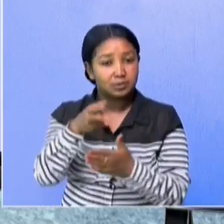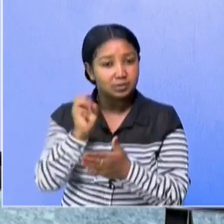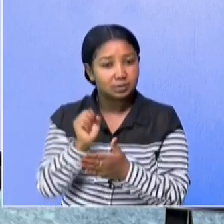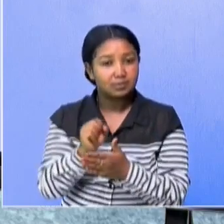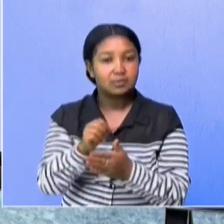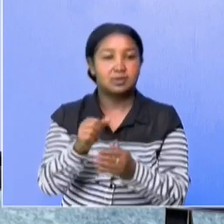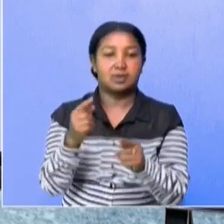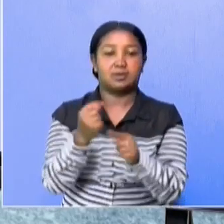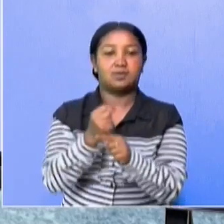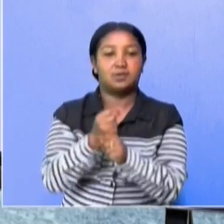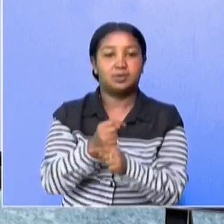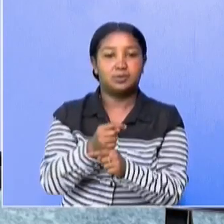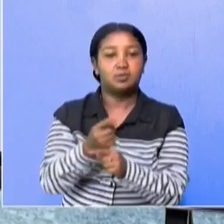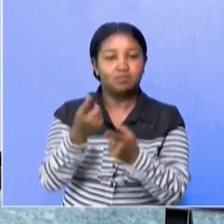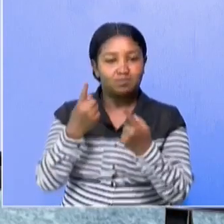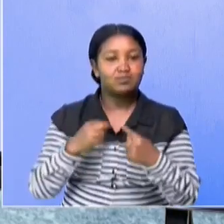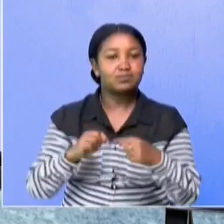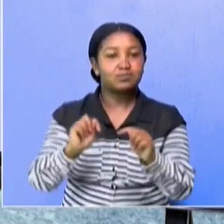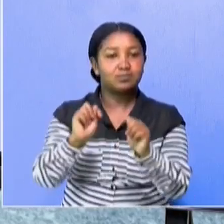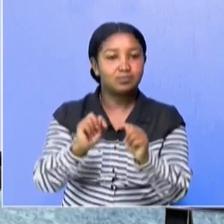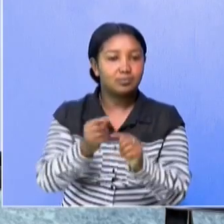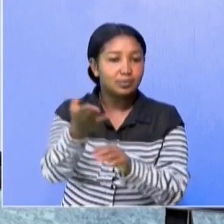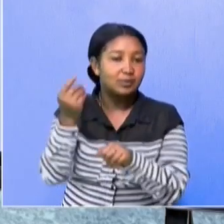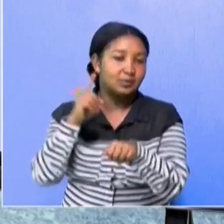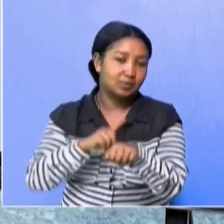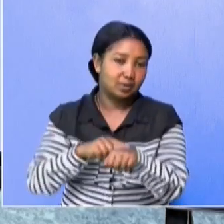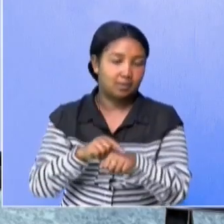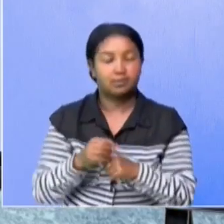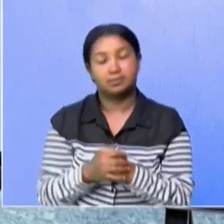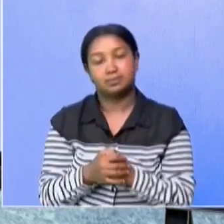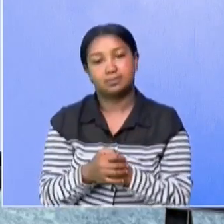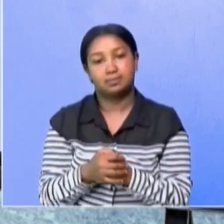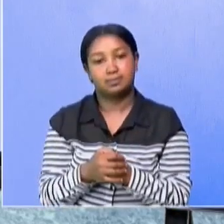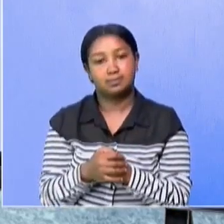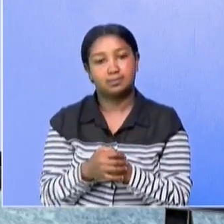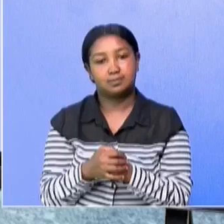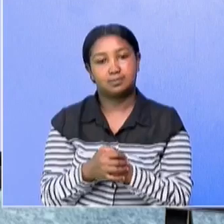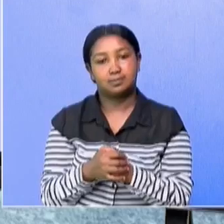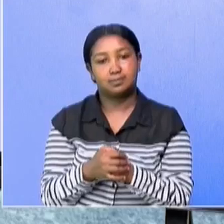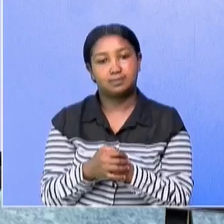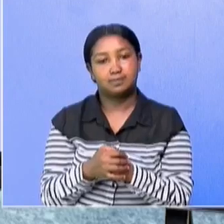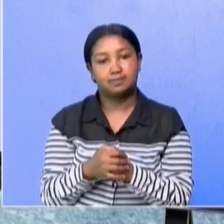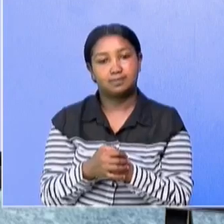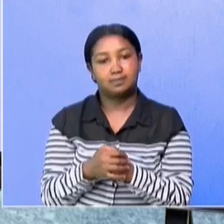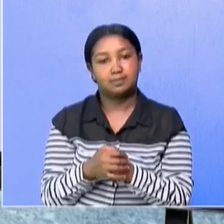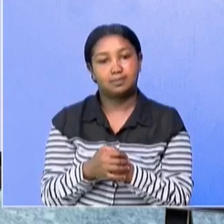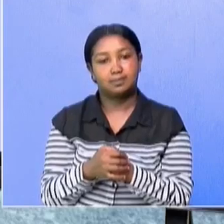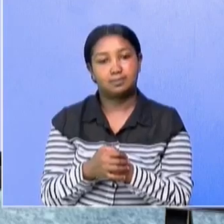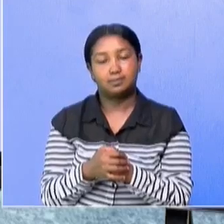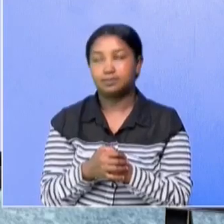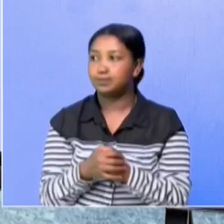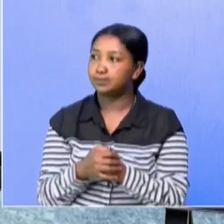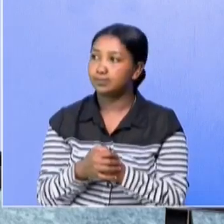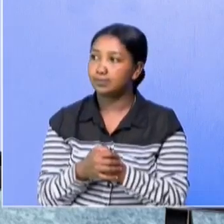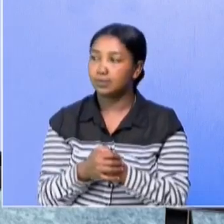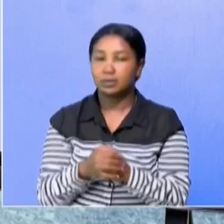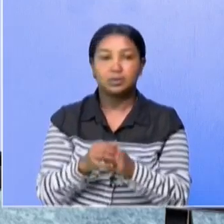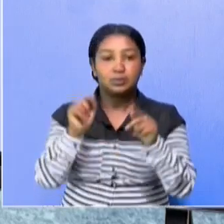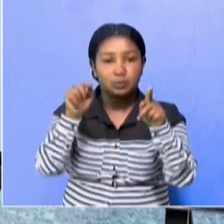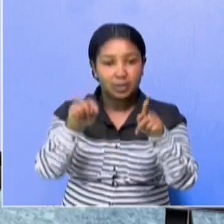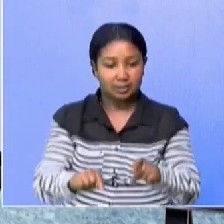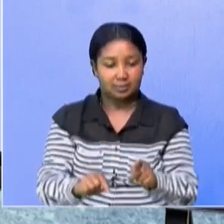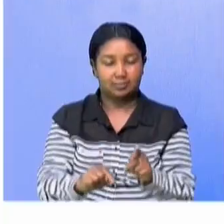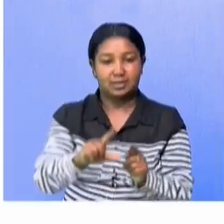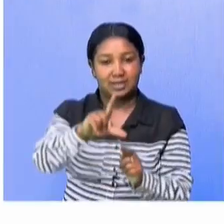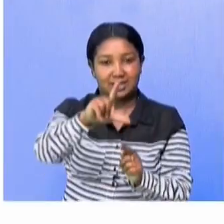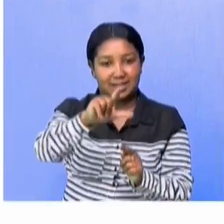the activity that we were trying to do in the previous lesson. So today we'll see lesson